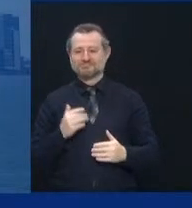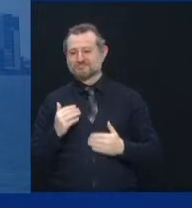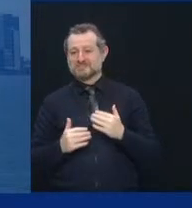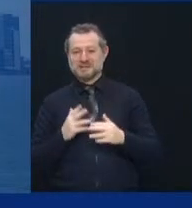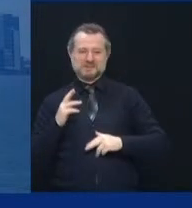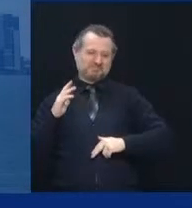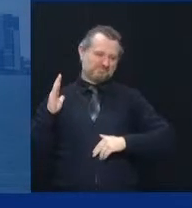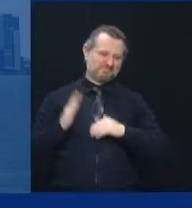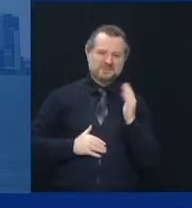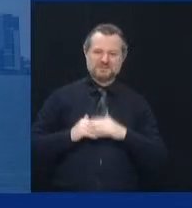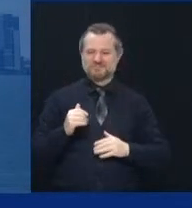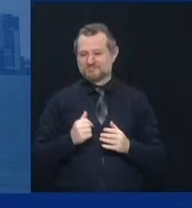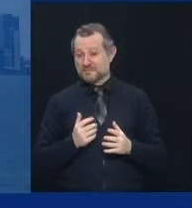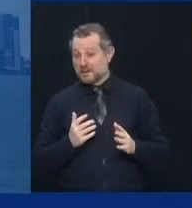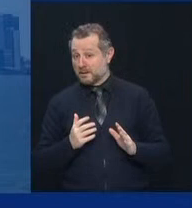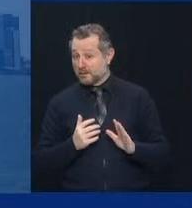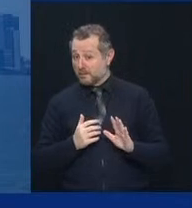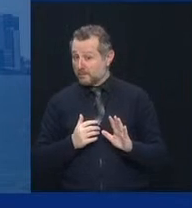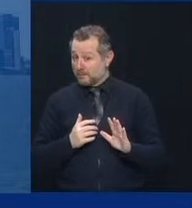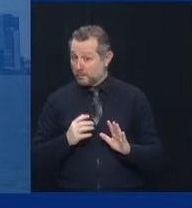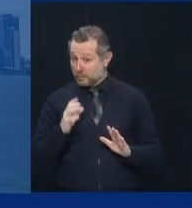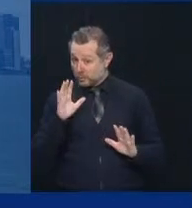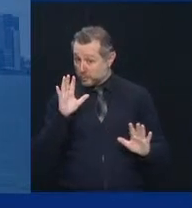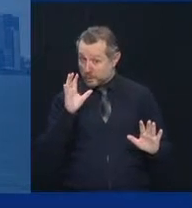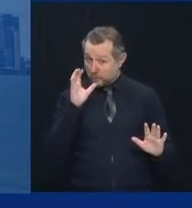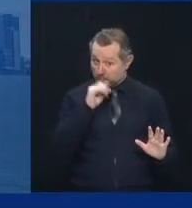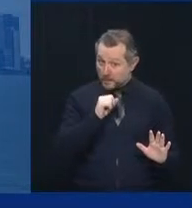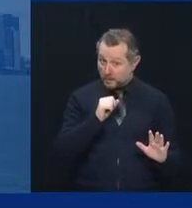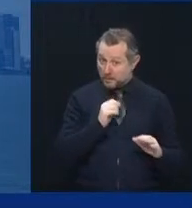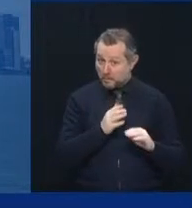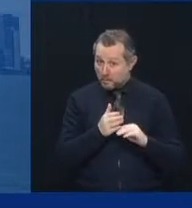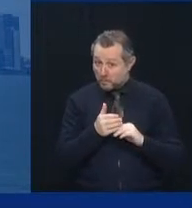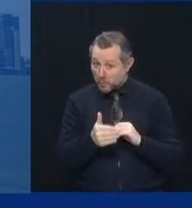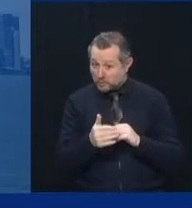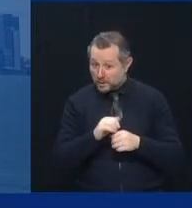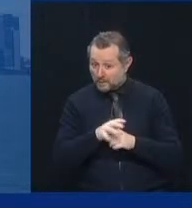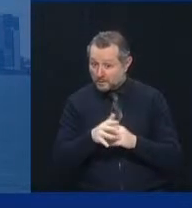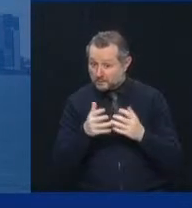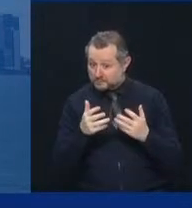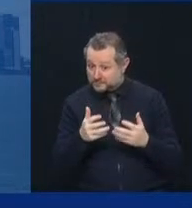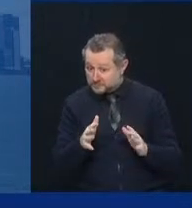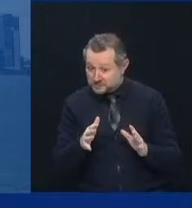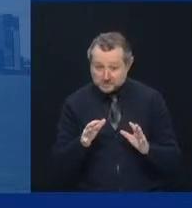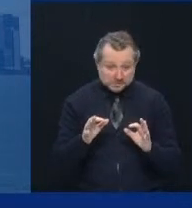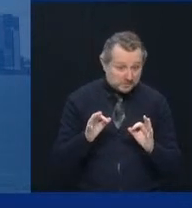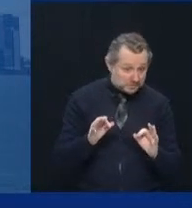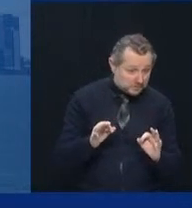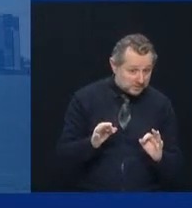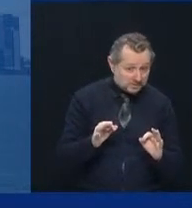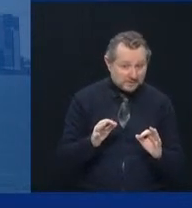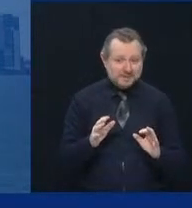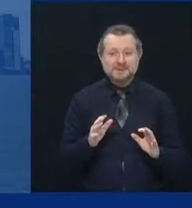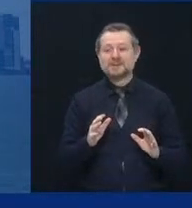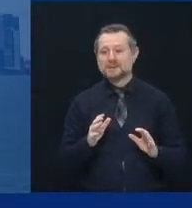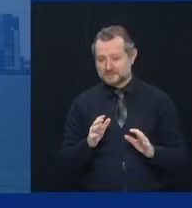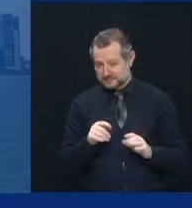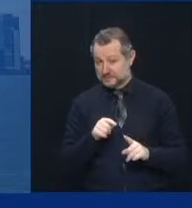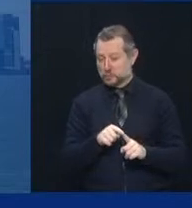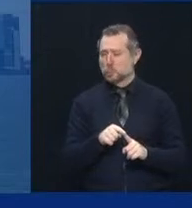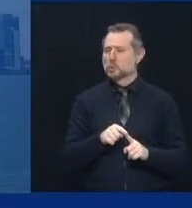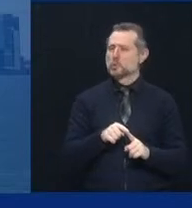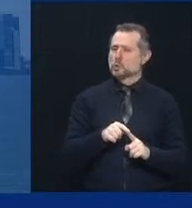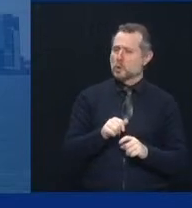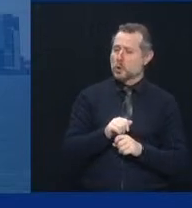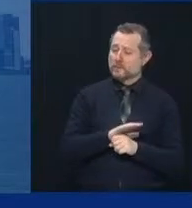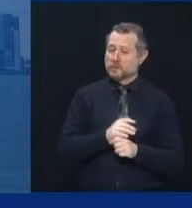assuming the post-COVID reality, because COVID will transform the landscape.